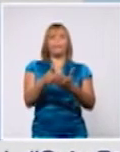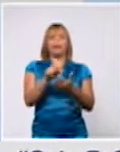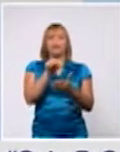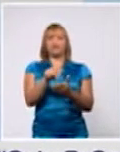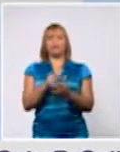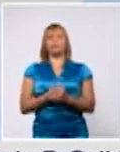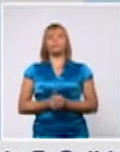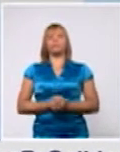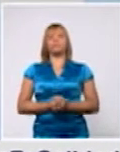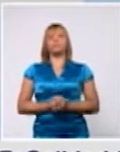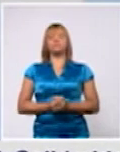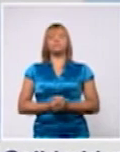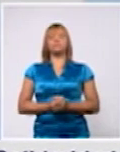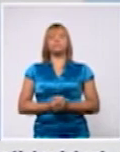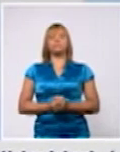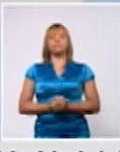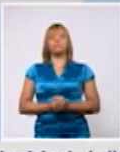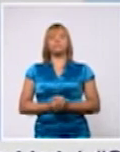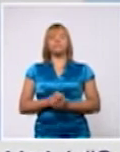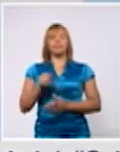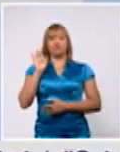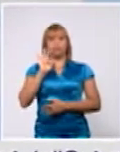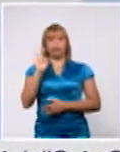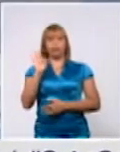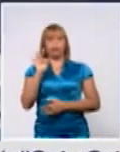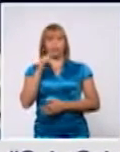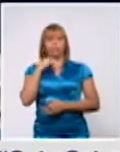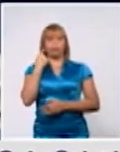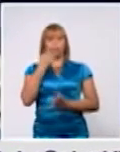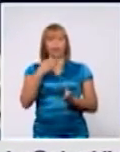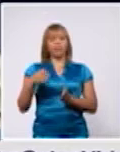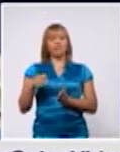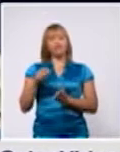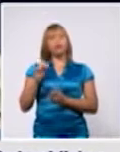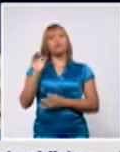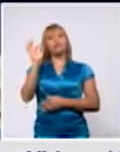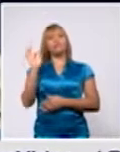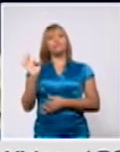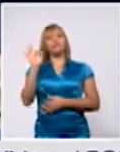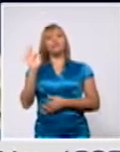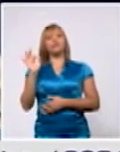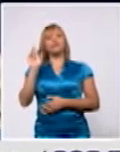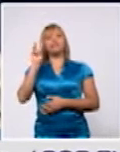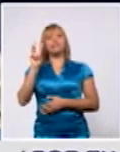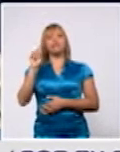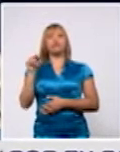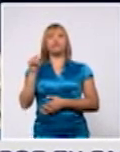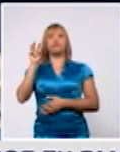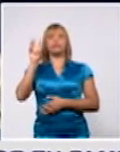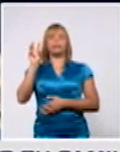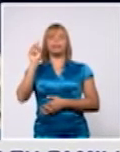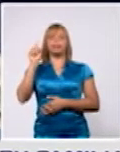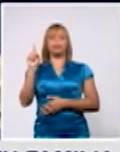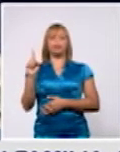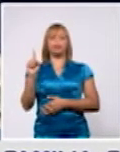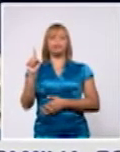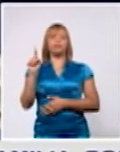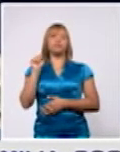2,829 people who have been diagnosed with the virus thus far in Cuba, 310, or